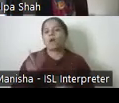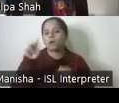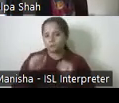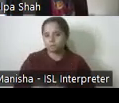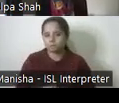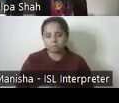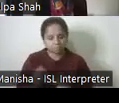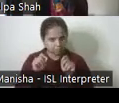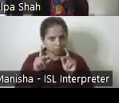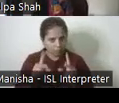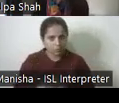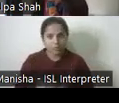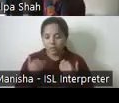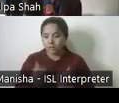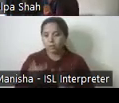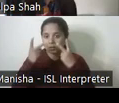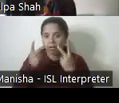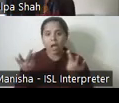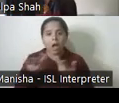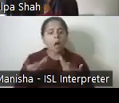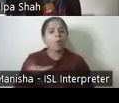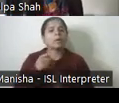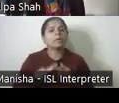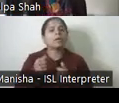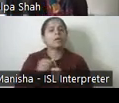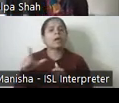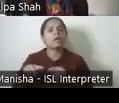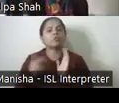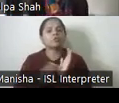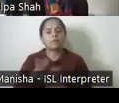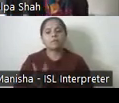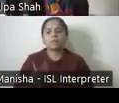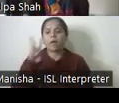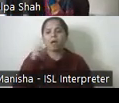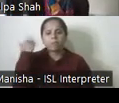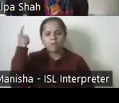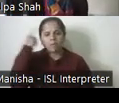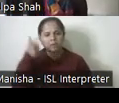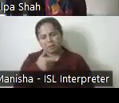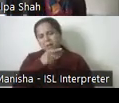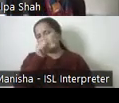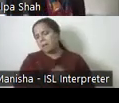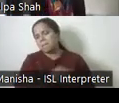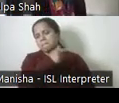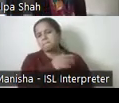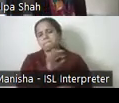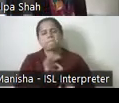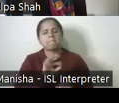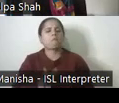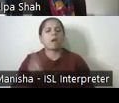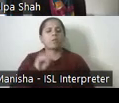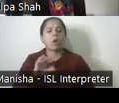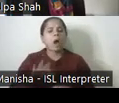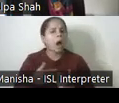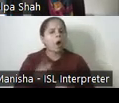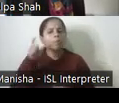Okay, now let's look at how these egalitarian values have been undermined, okay? Now, how have they been